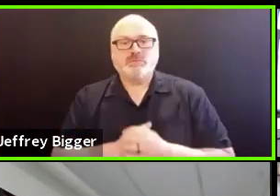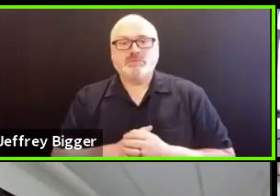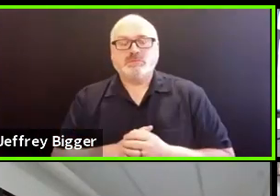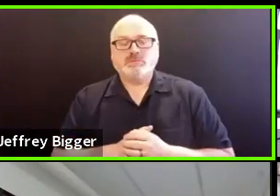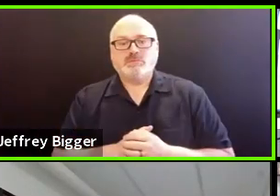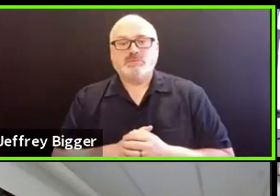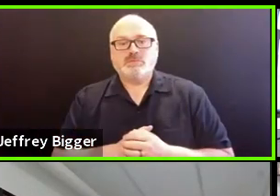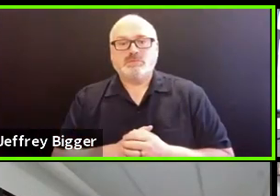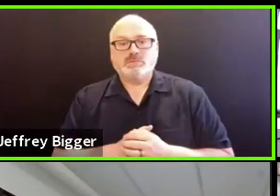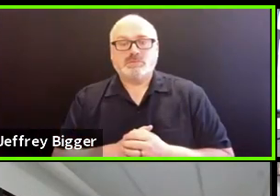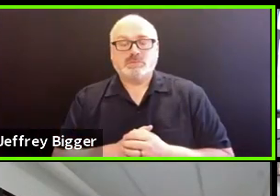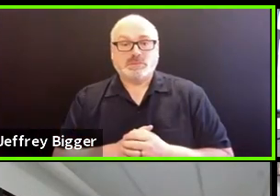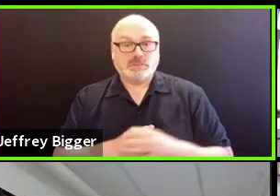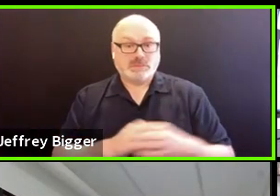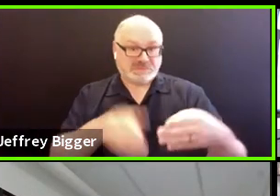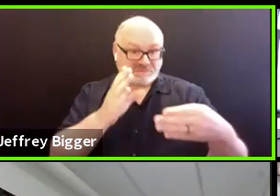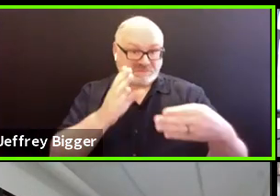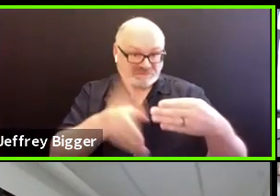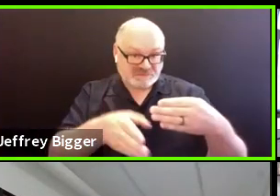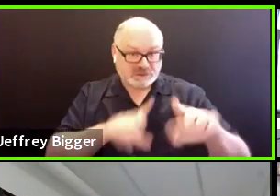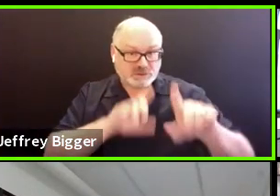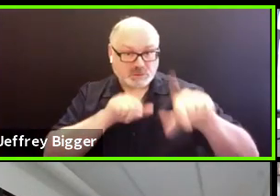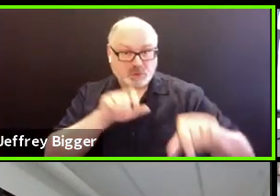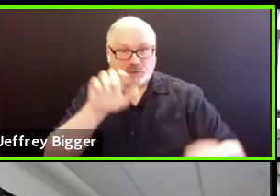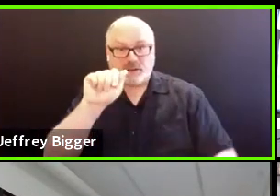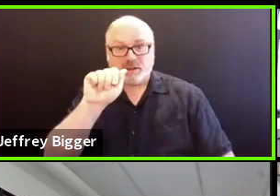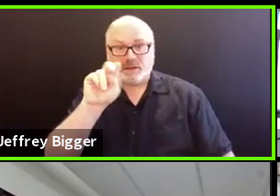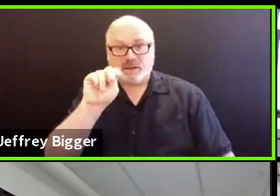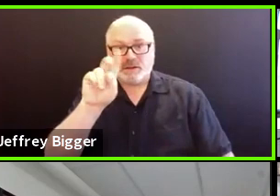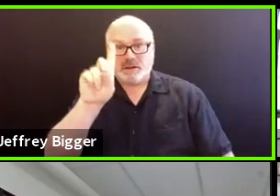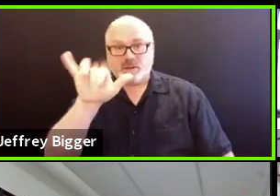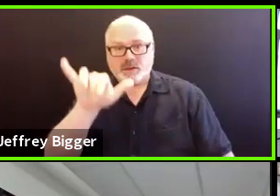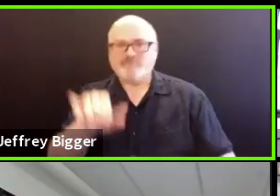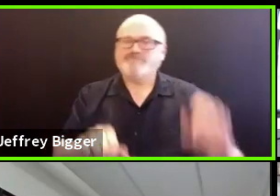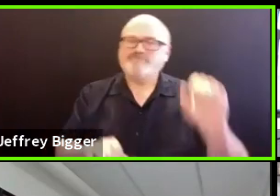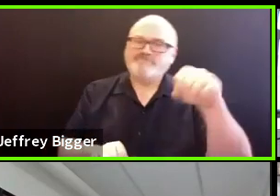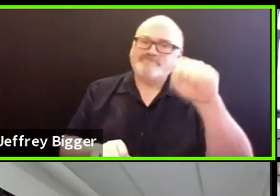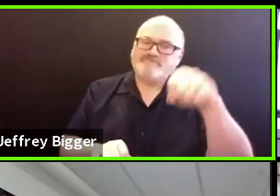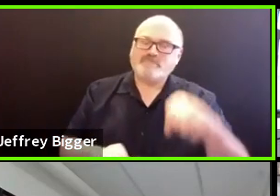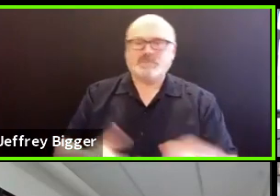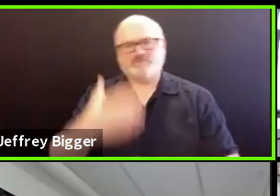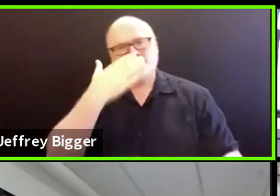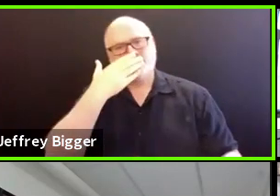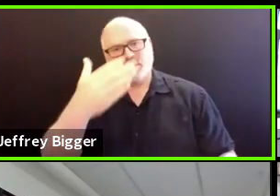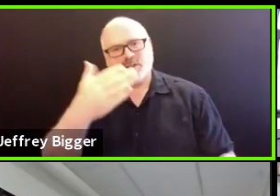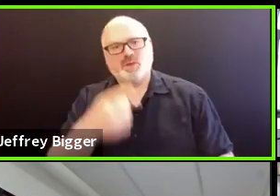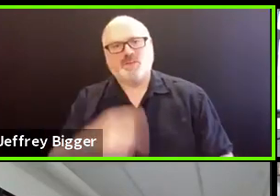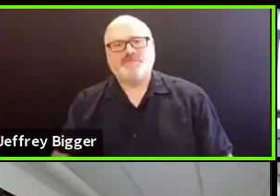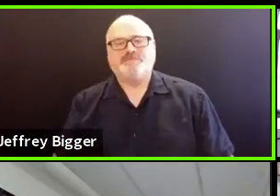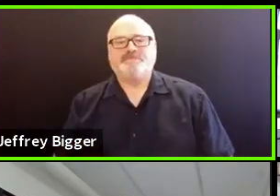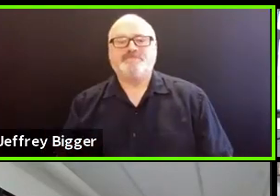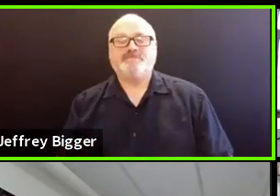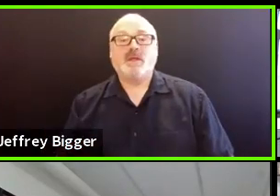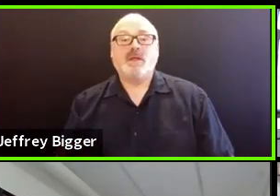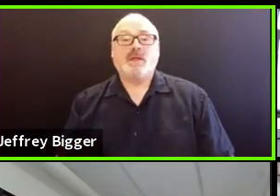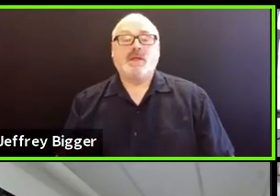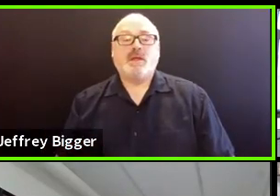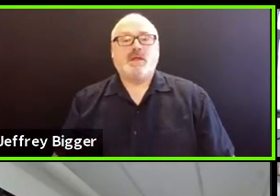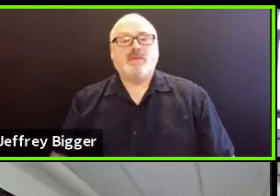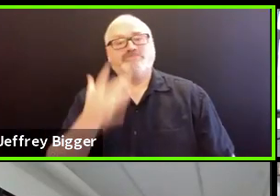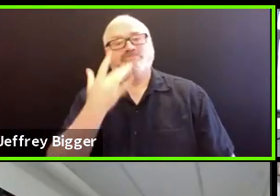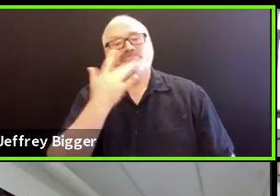Is that the end of your report, Andy? It is. Okay, well, thank you. And good luck